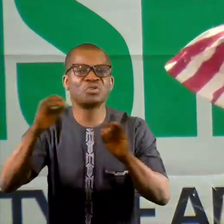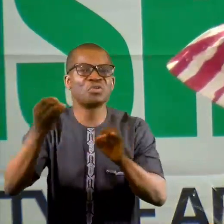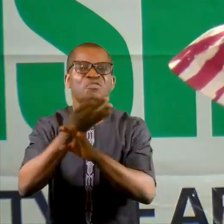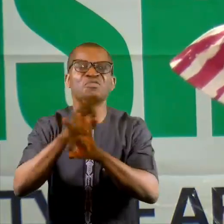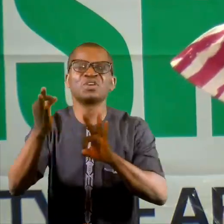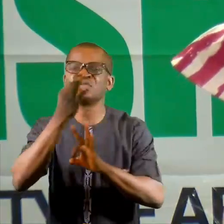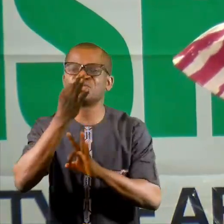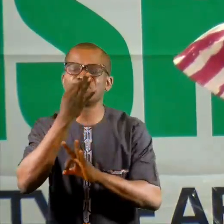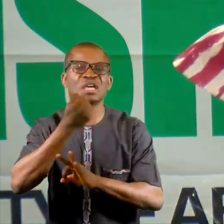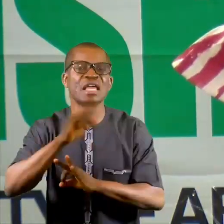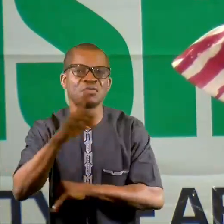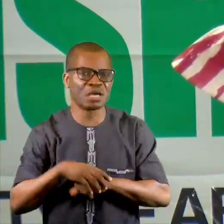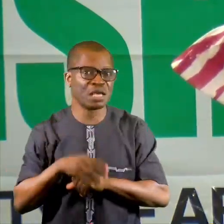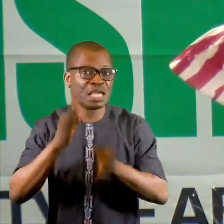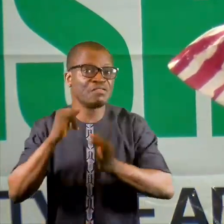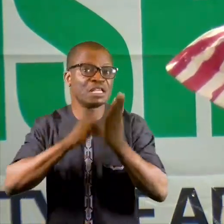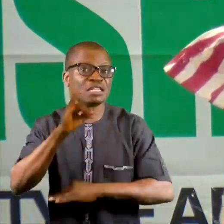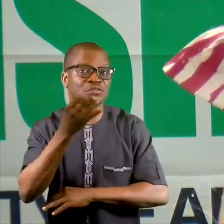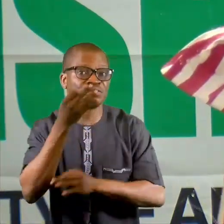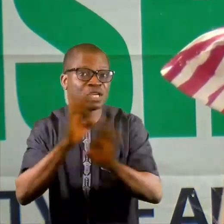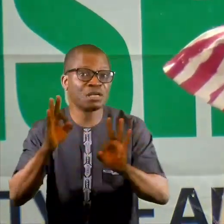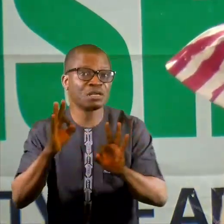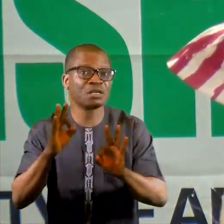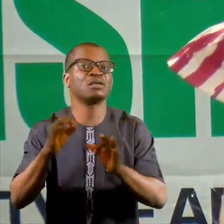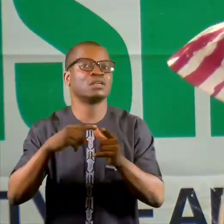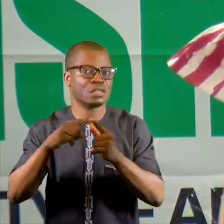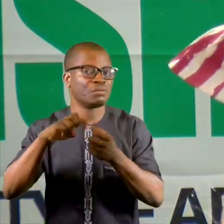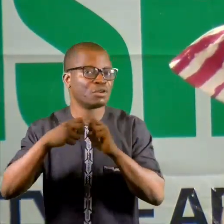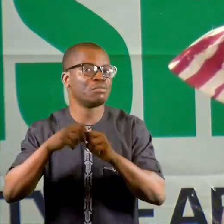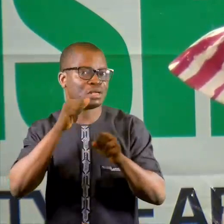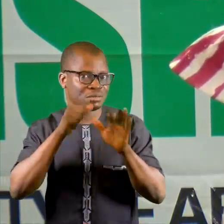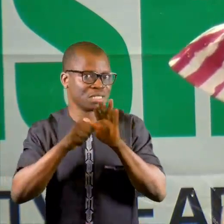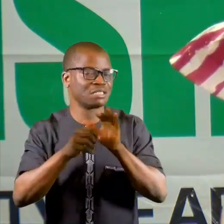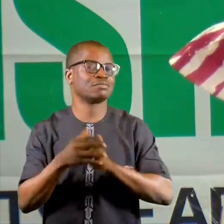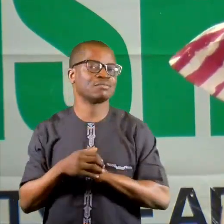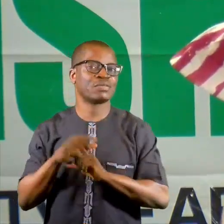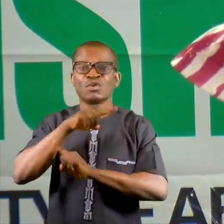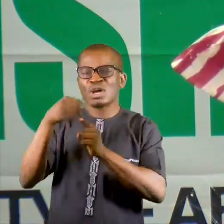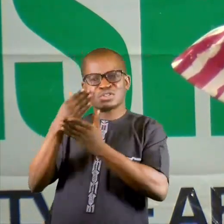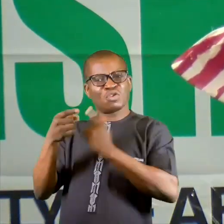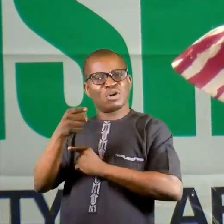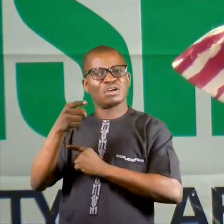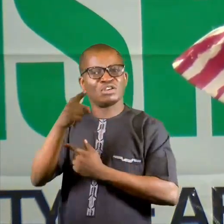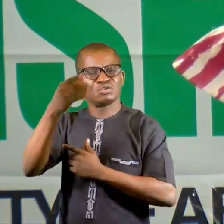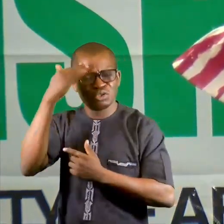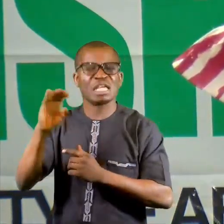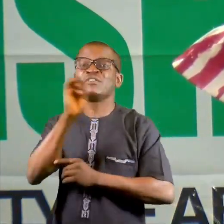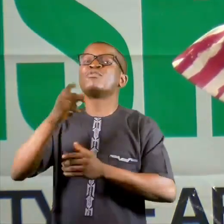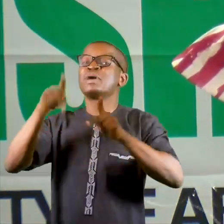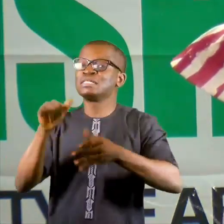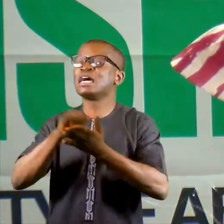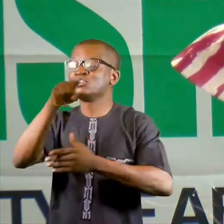lunch anywhere. If it is free, then you are definitely the product. When someone you don't know from Adam, or even people you